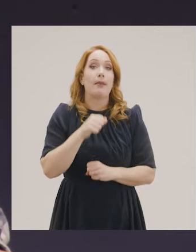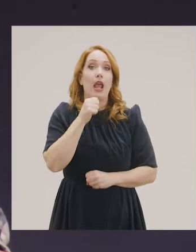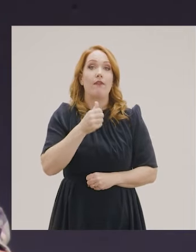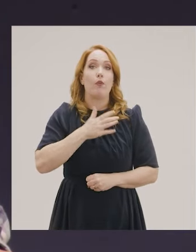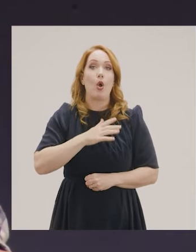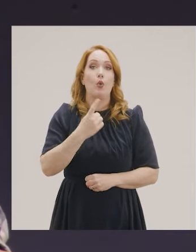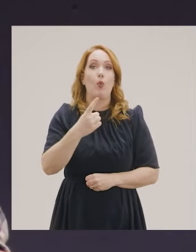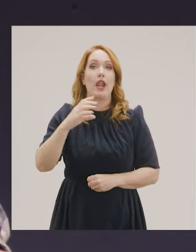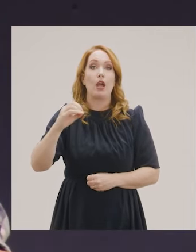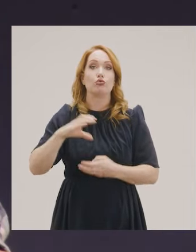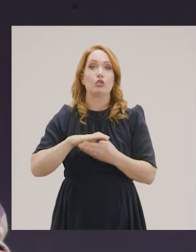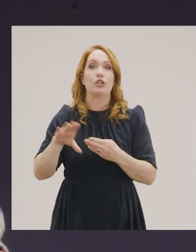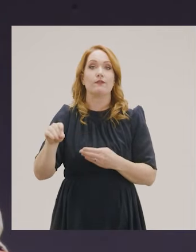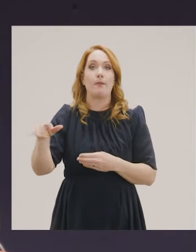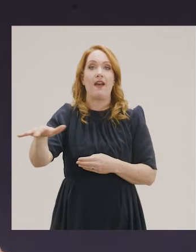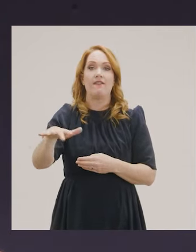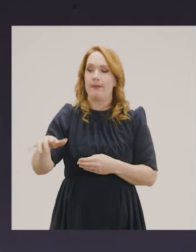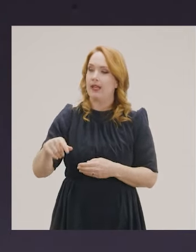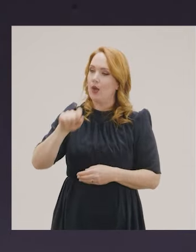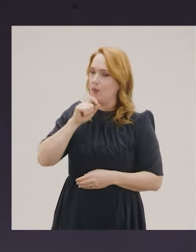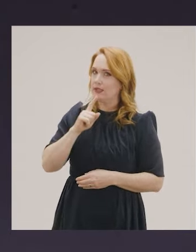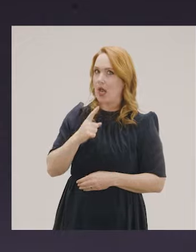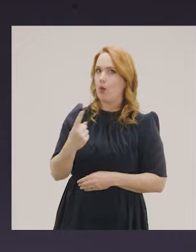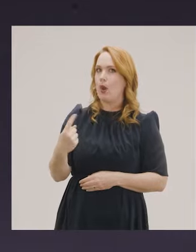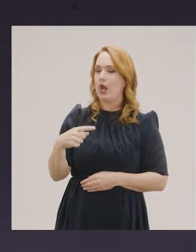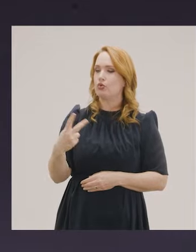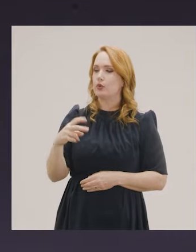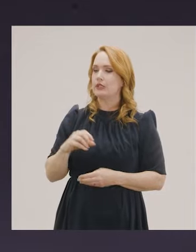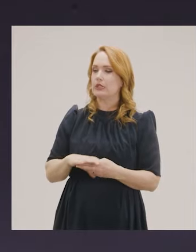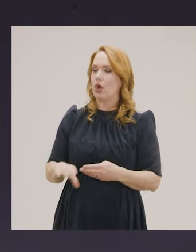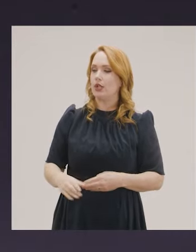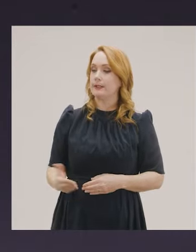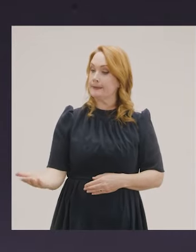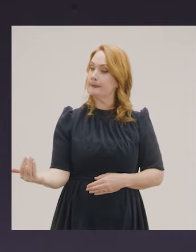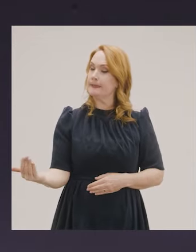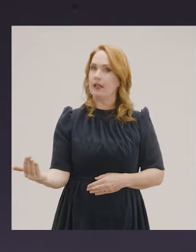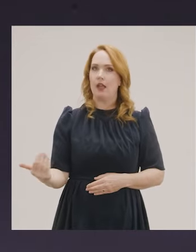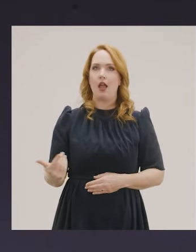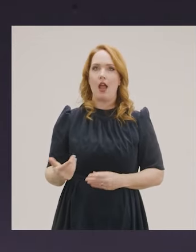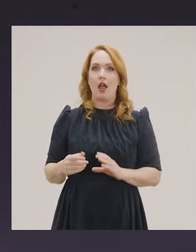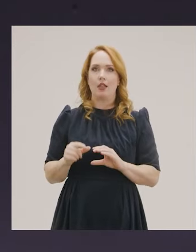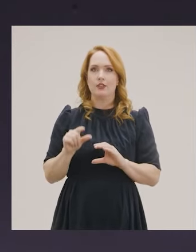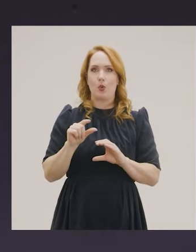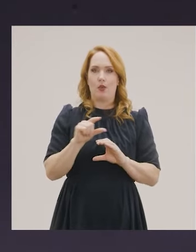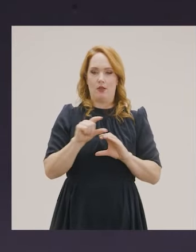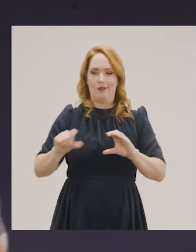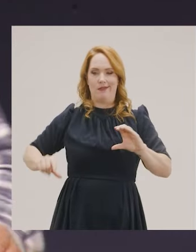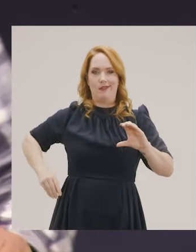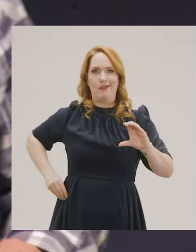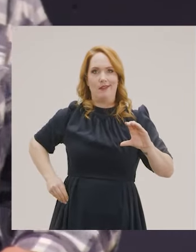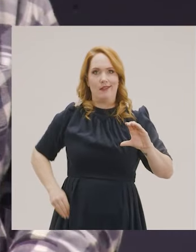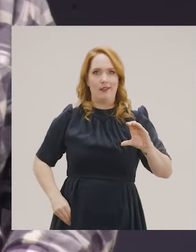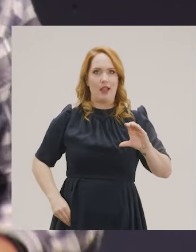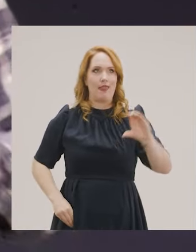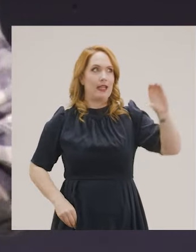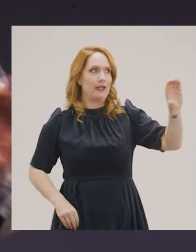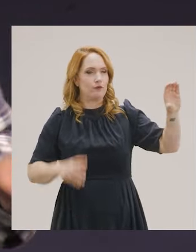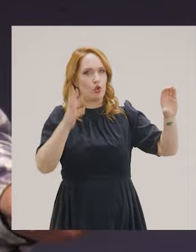he would say if he was going to collect $100 from a family, he would say $120, please, and he would pocket the other money